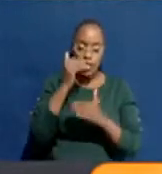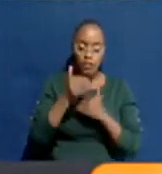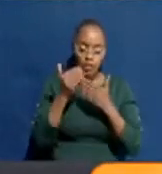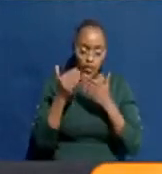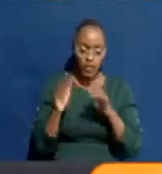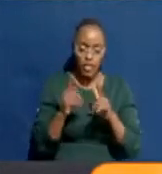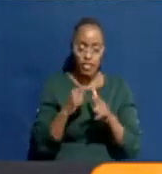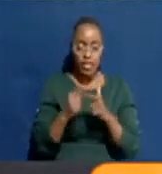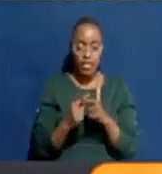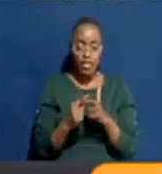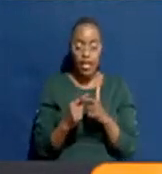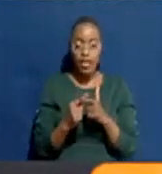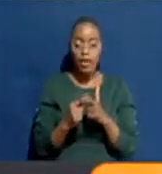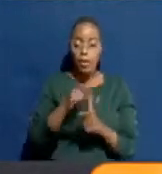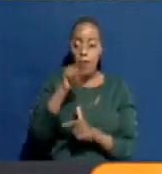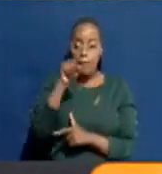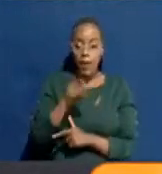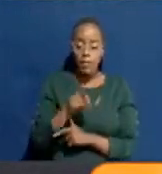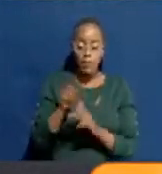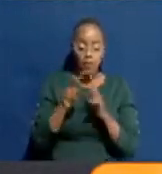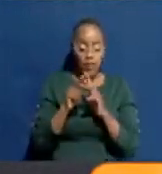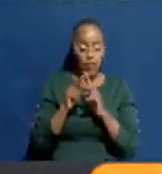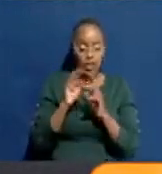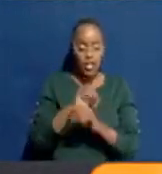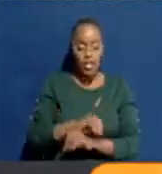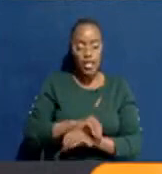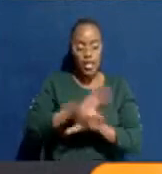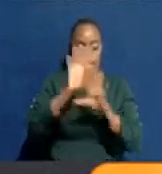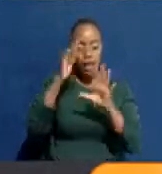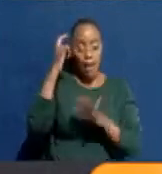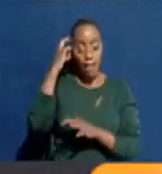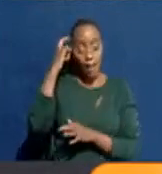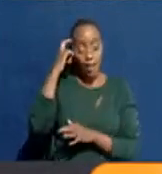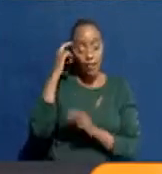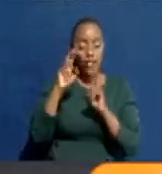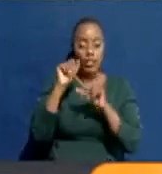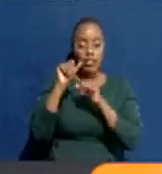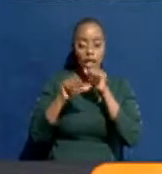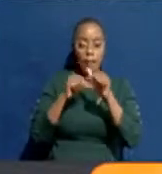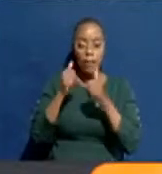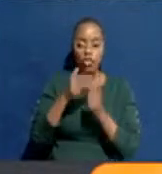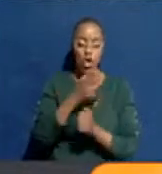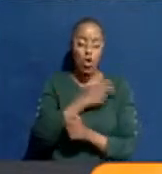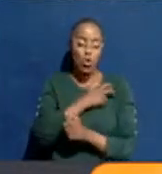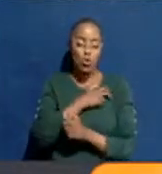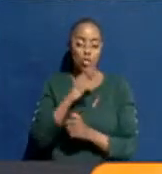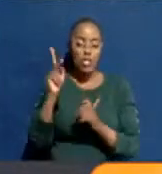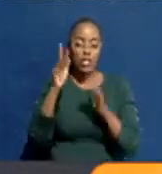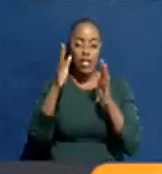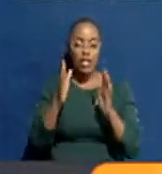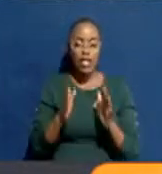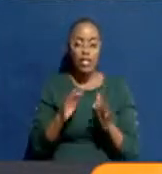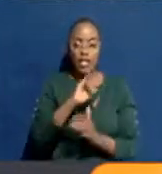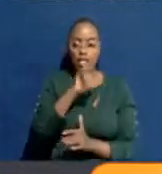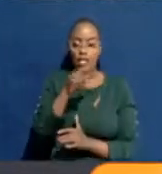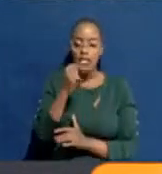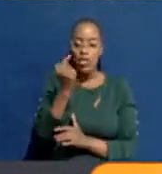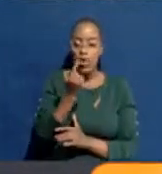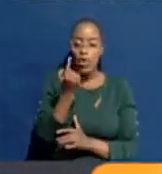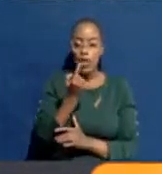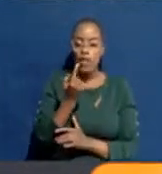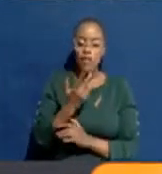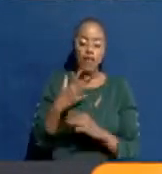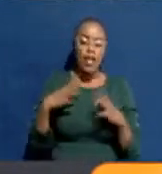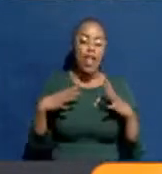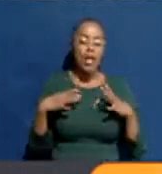then, we have to be very clear-minded that the issue about consulting the Kenyan people is not just about a matter of